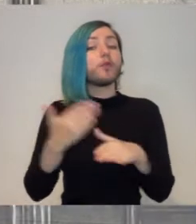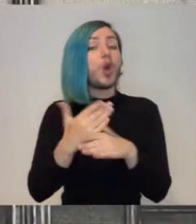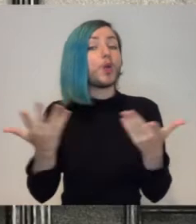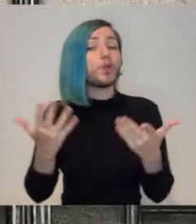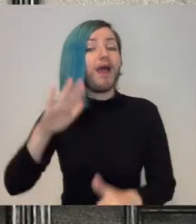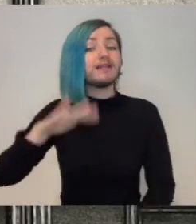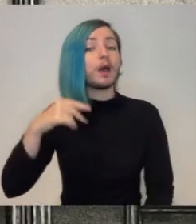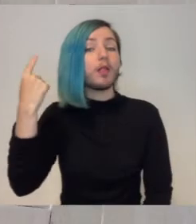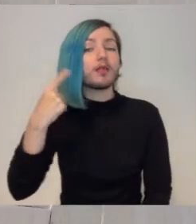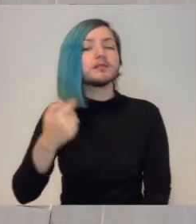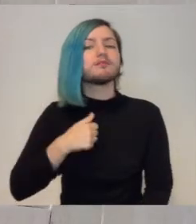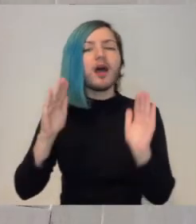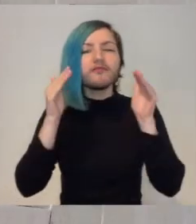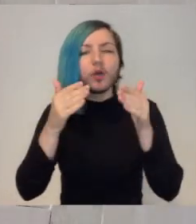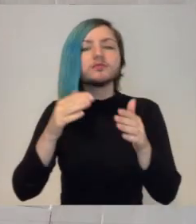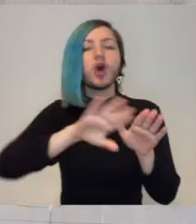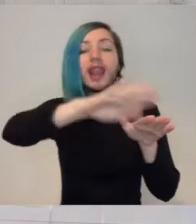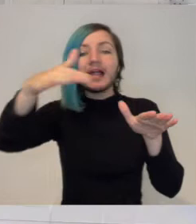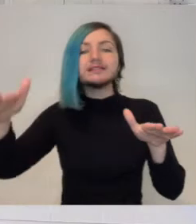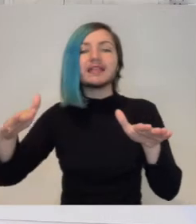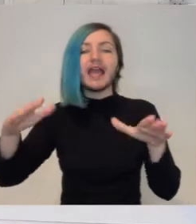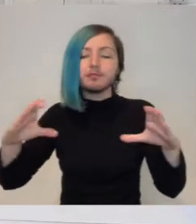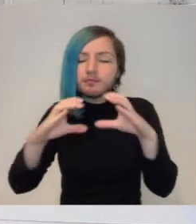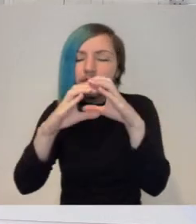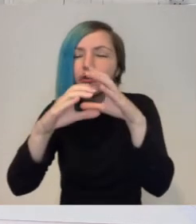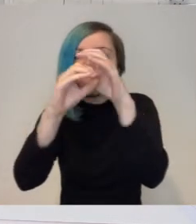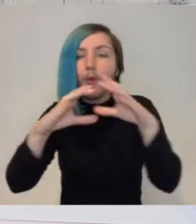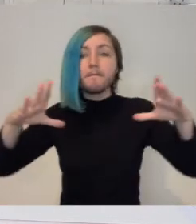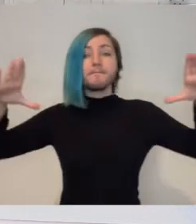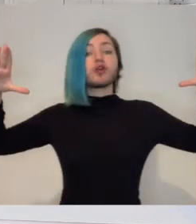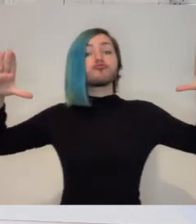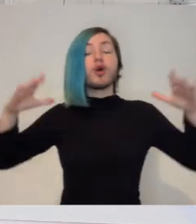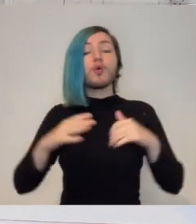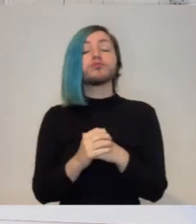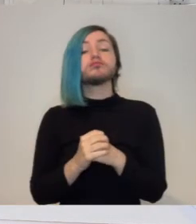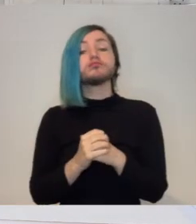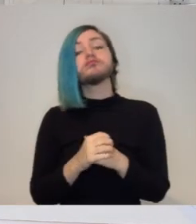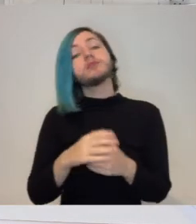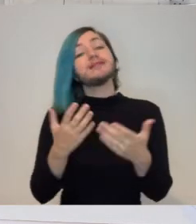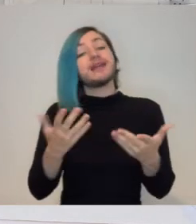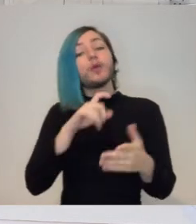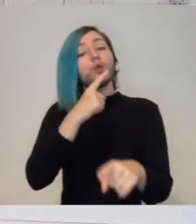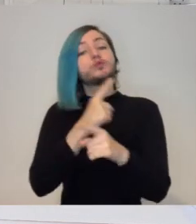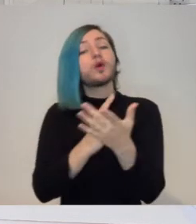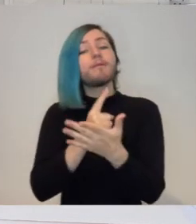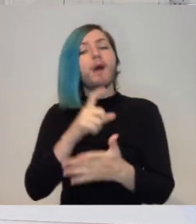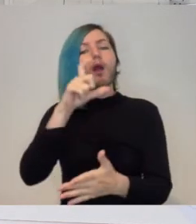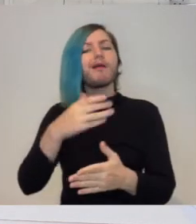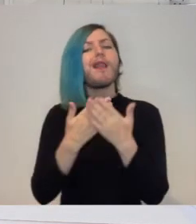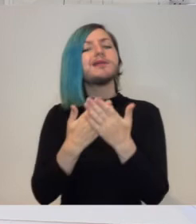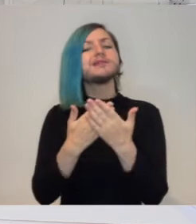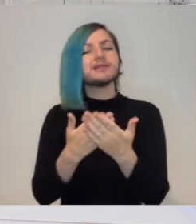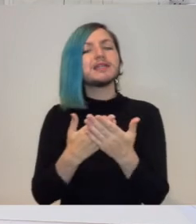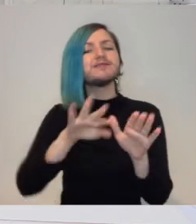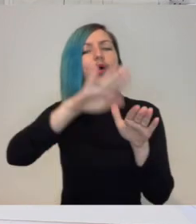My focus is on landscape, macro and micro, and I will be talking today about making colour studies in